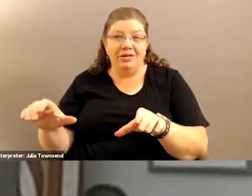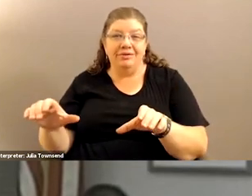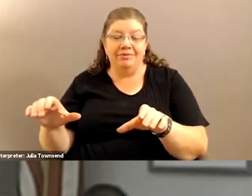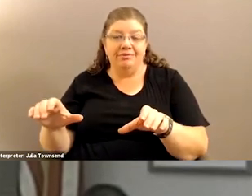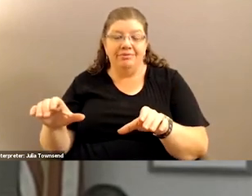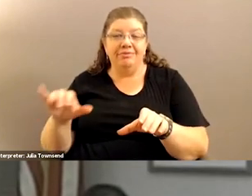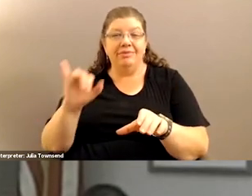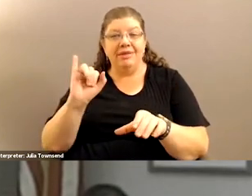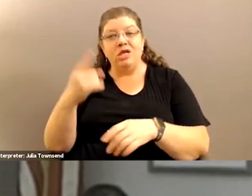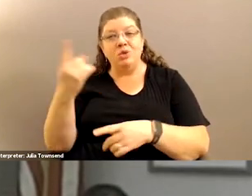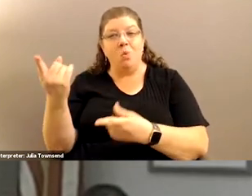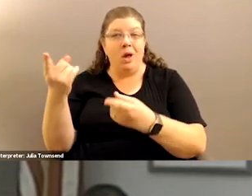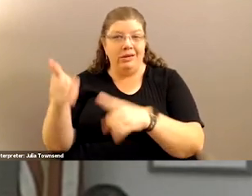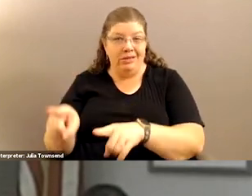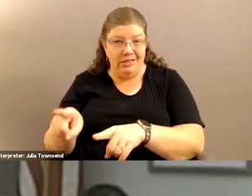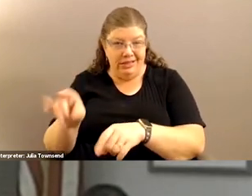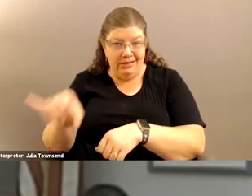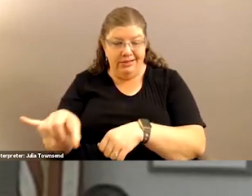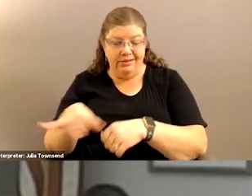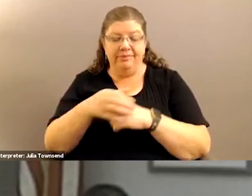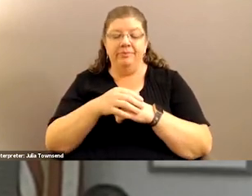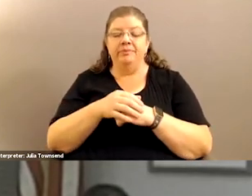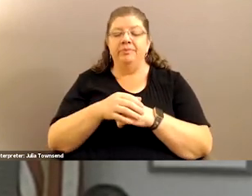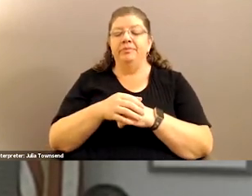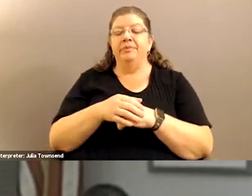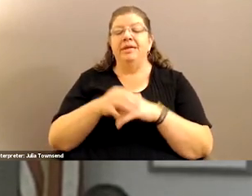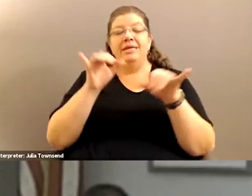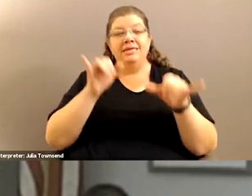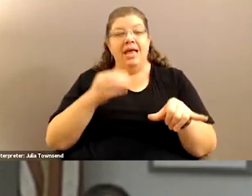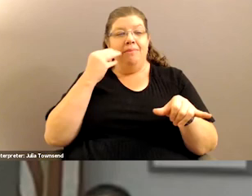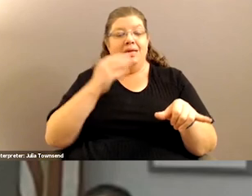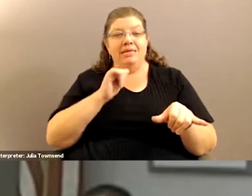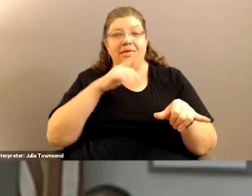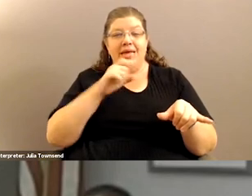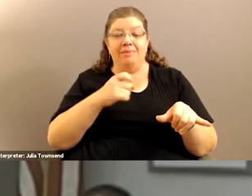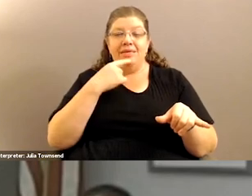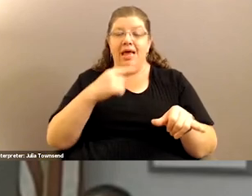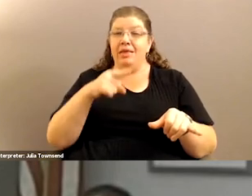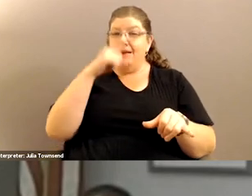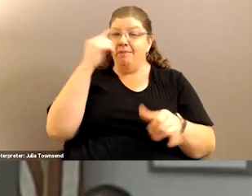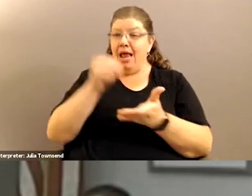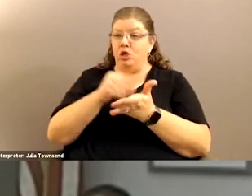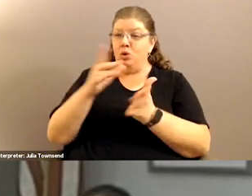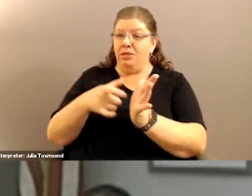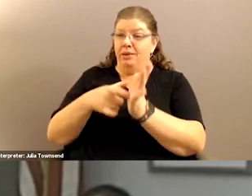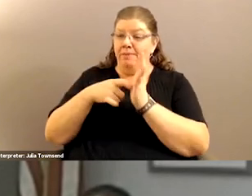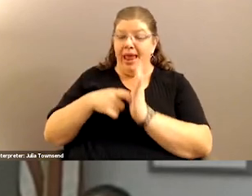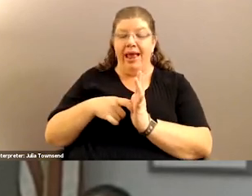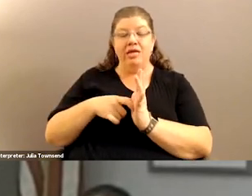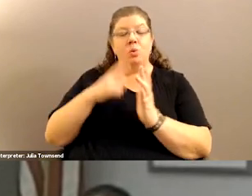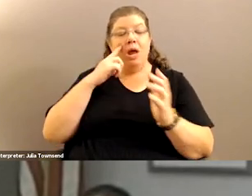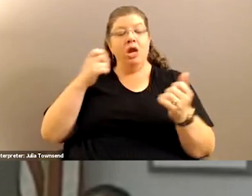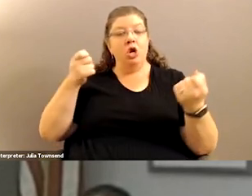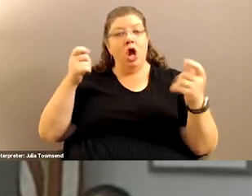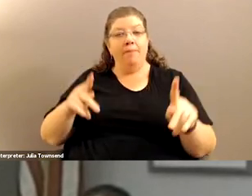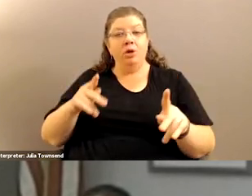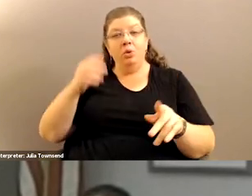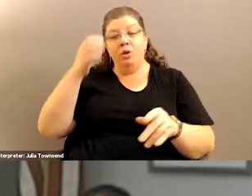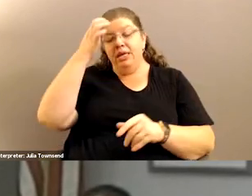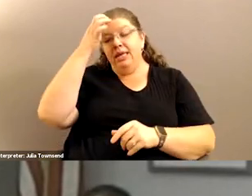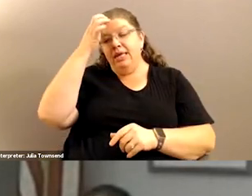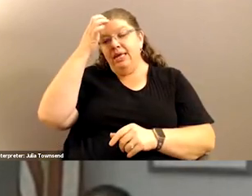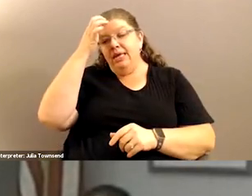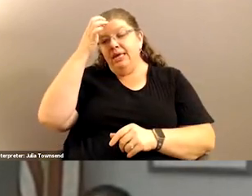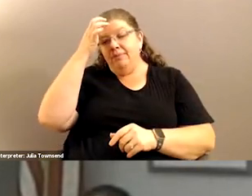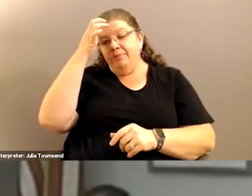that's one instance just as miss cap said the black student demands we had an opportunity there to do there